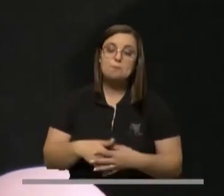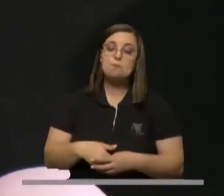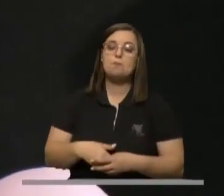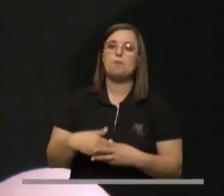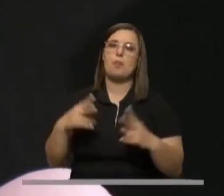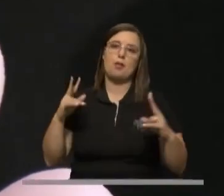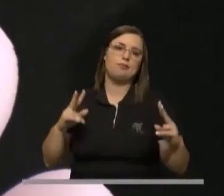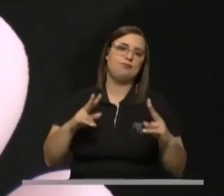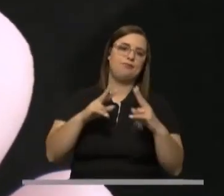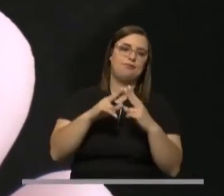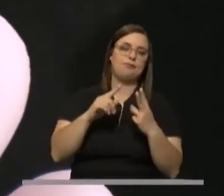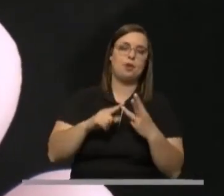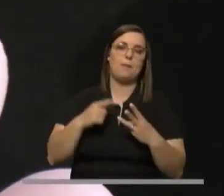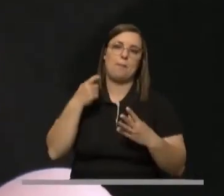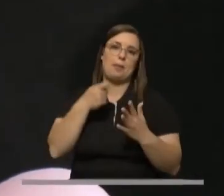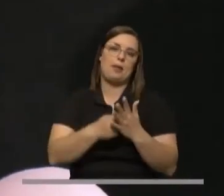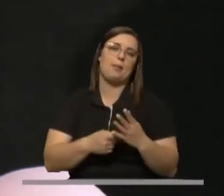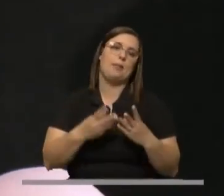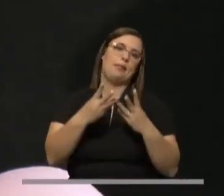life,